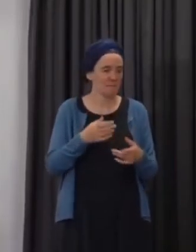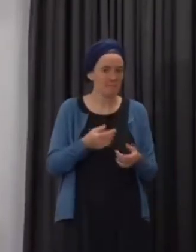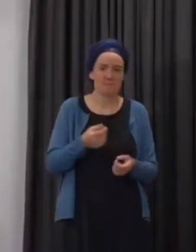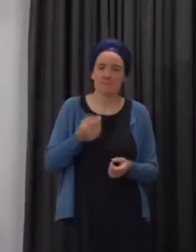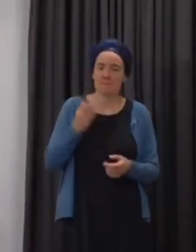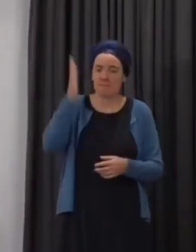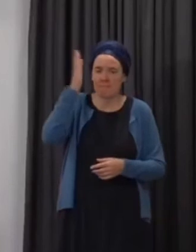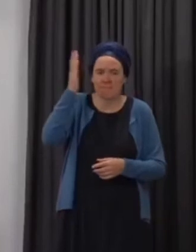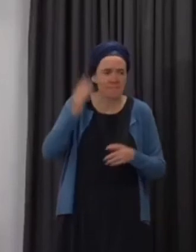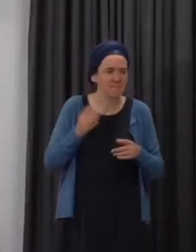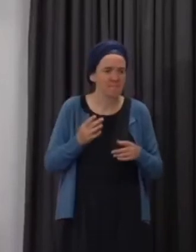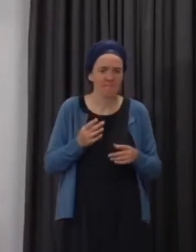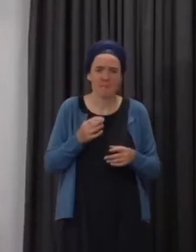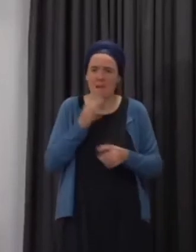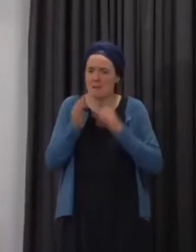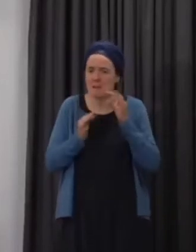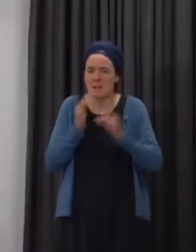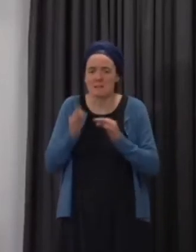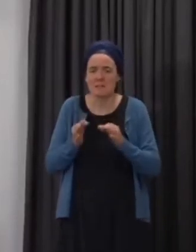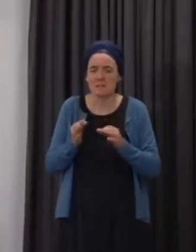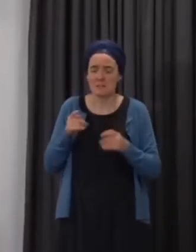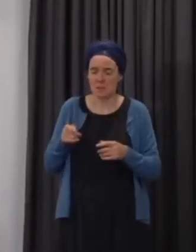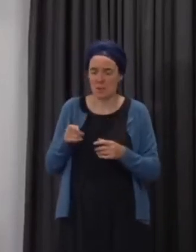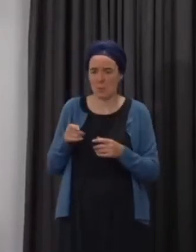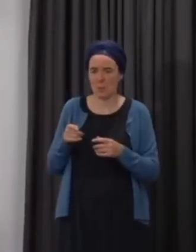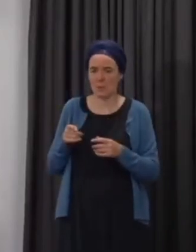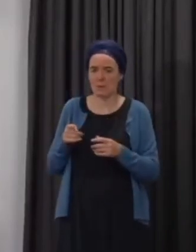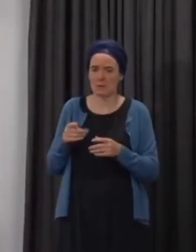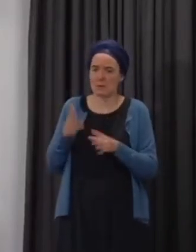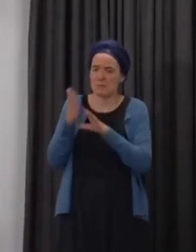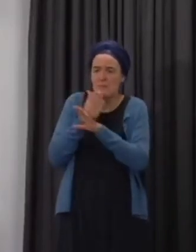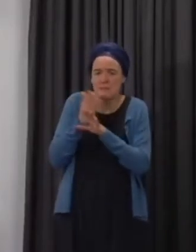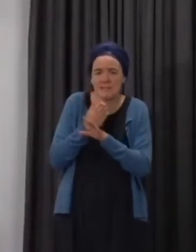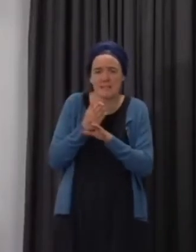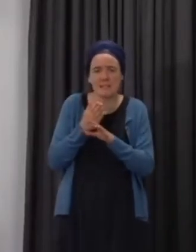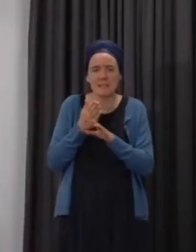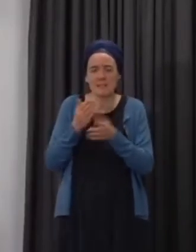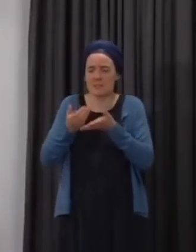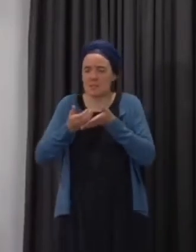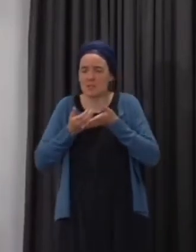privacy and the security of that data seriously. And that's again going to be